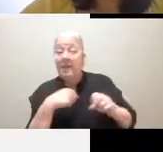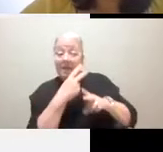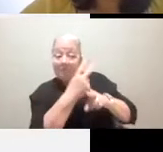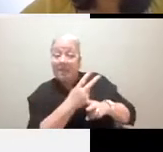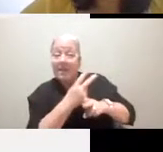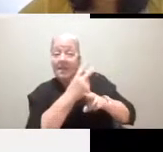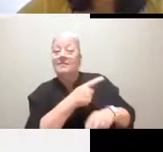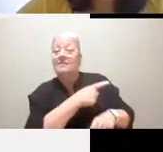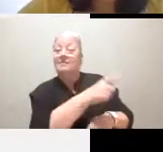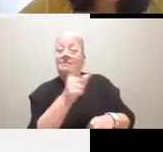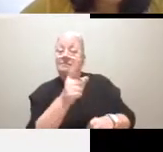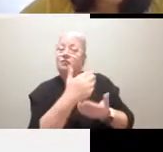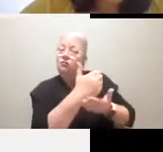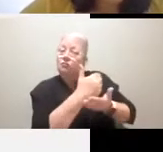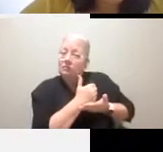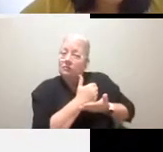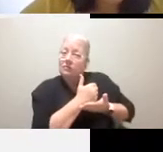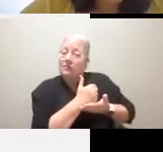Next slide.